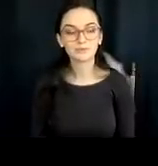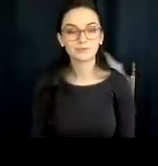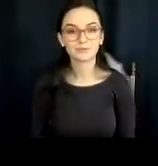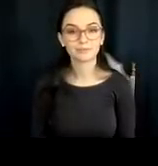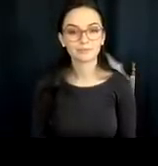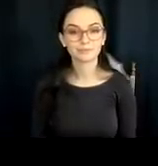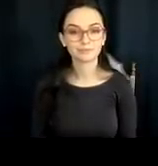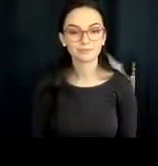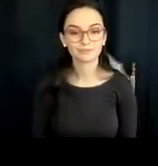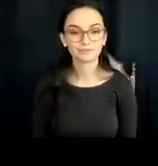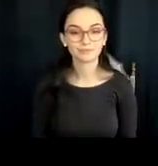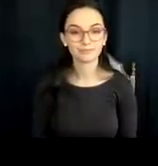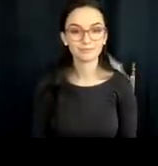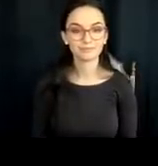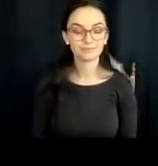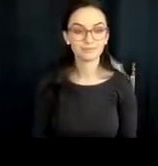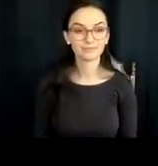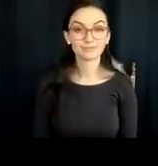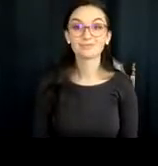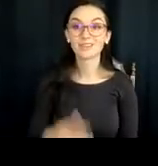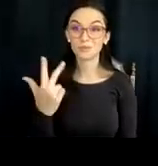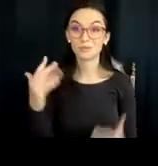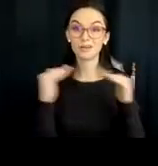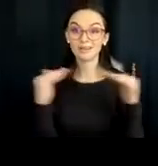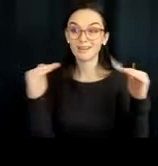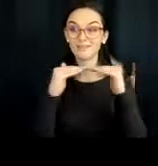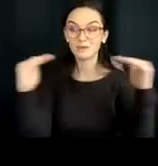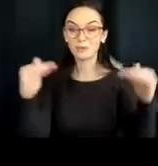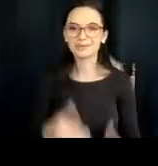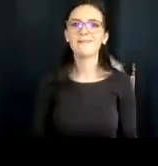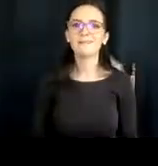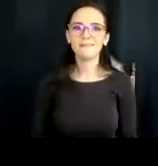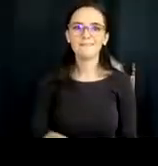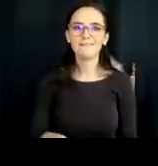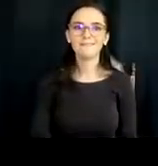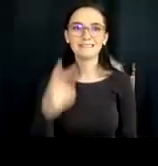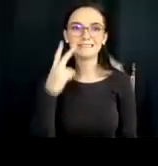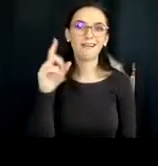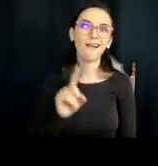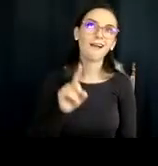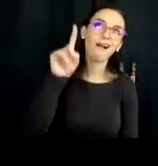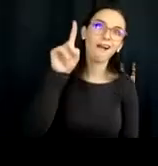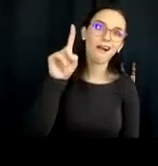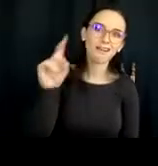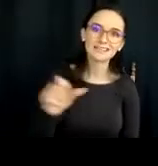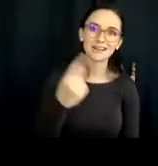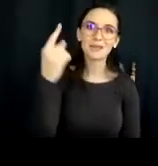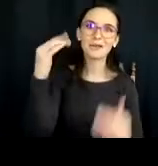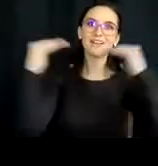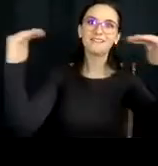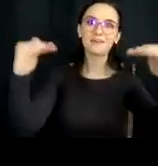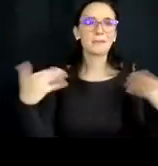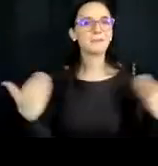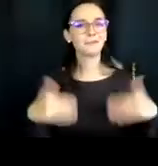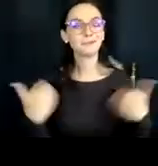direction. So 3 levels. That's another level right up there. Wow. Now, what do we have